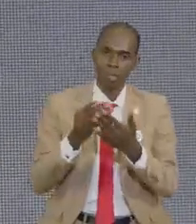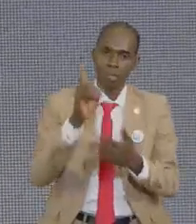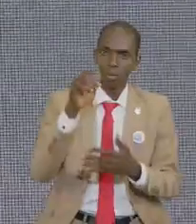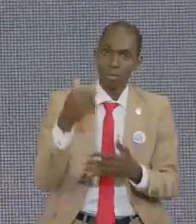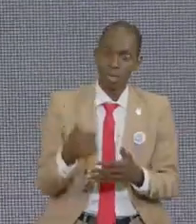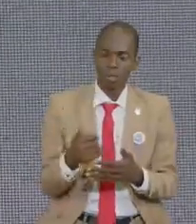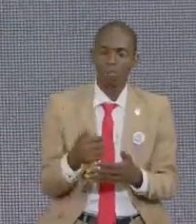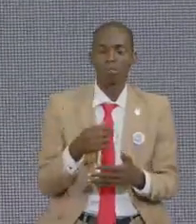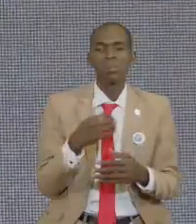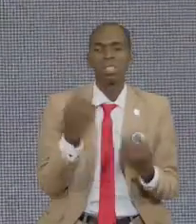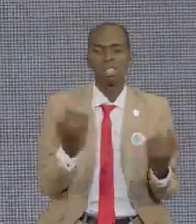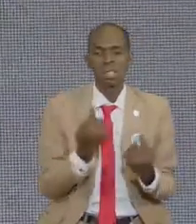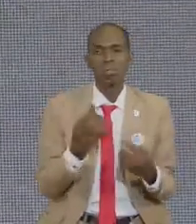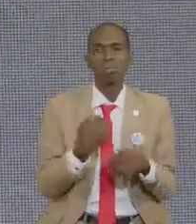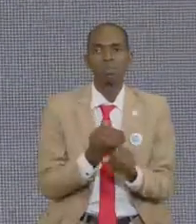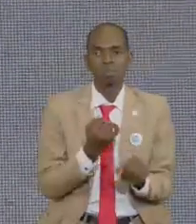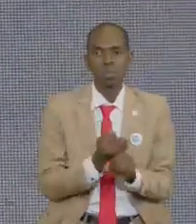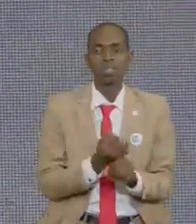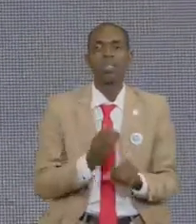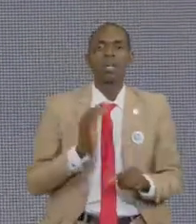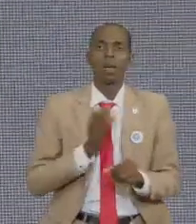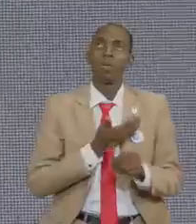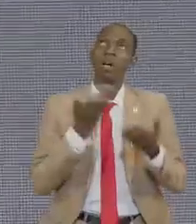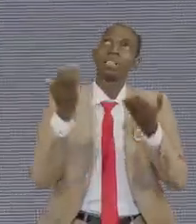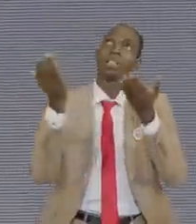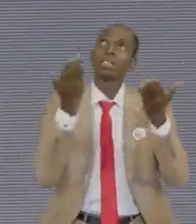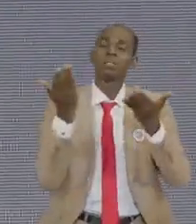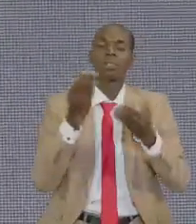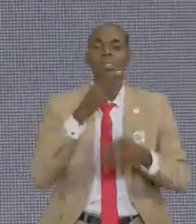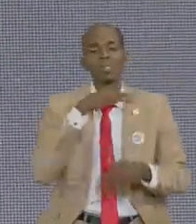Sin defiles our service.